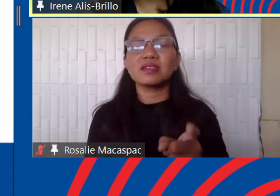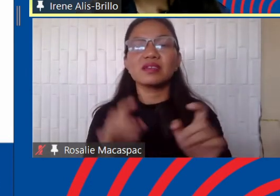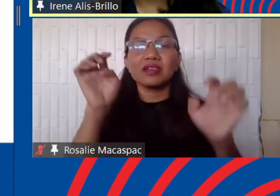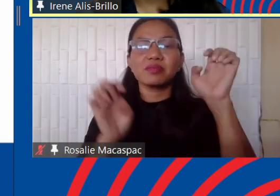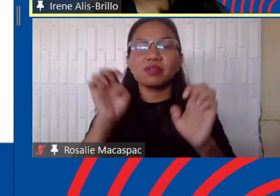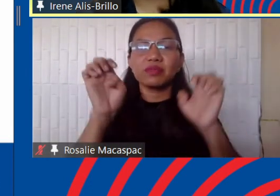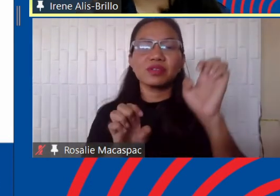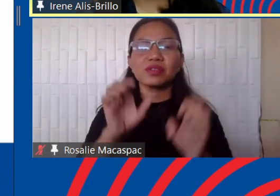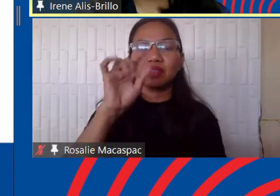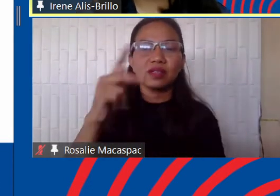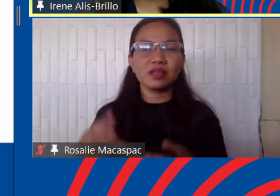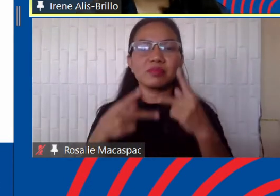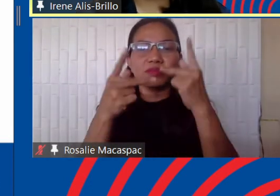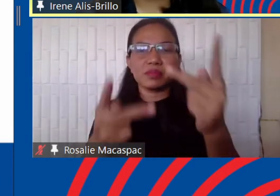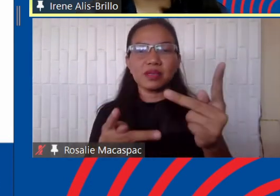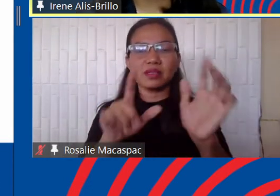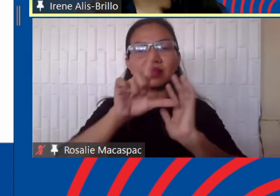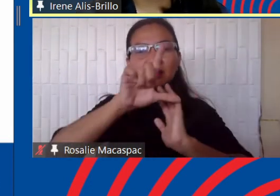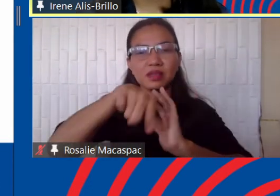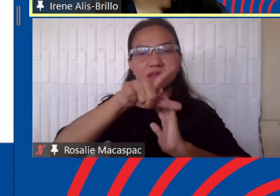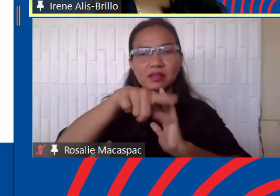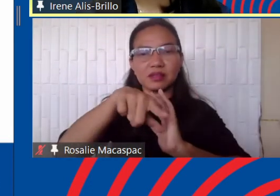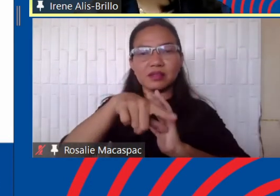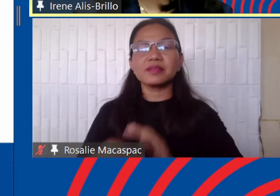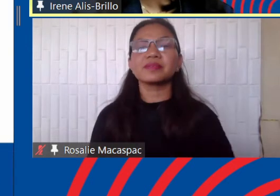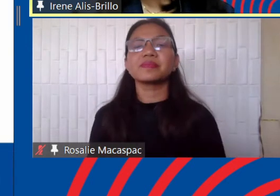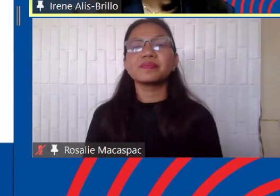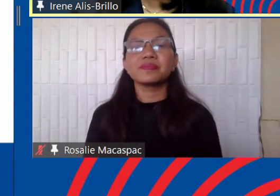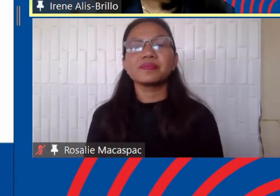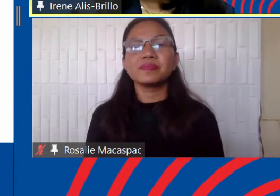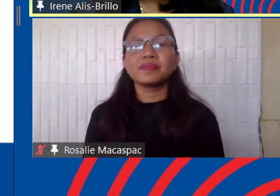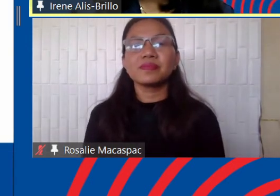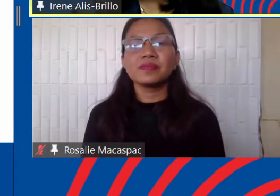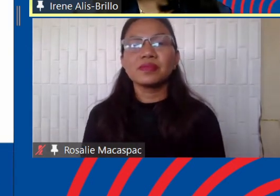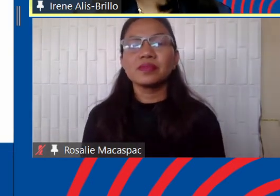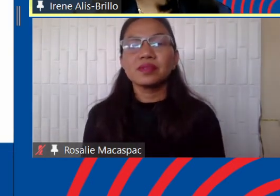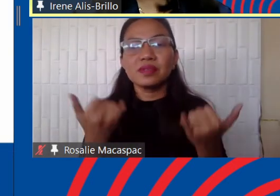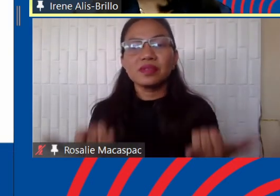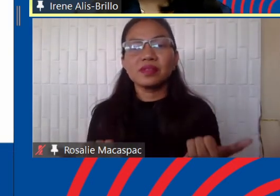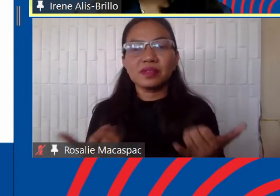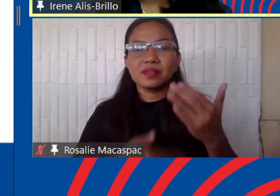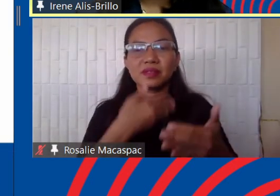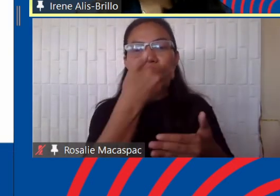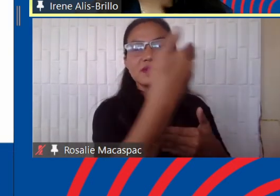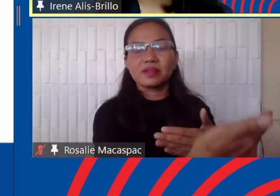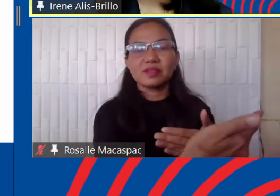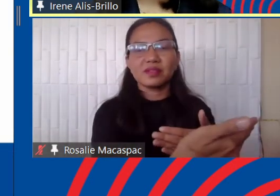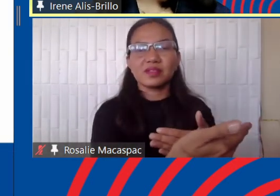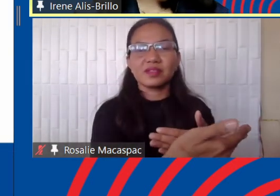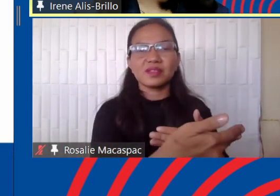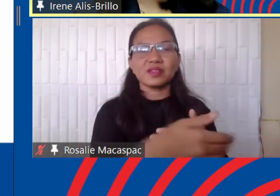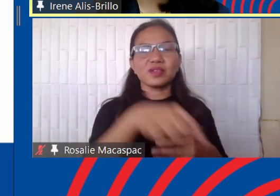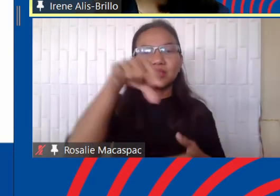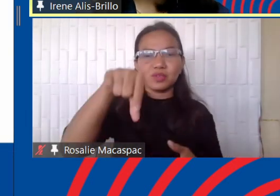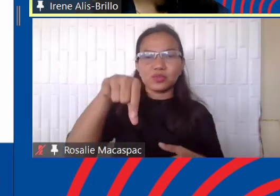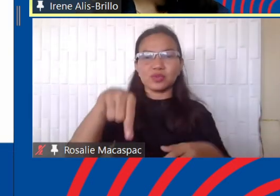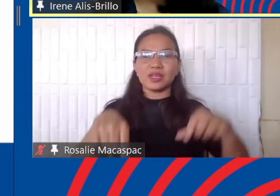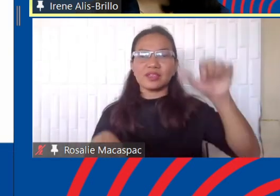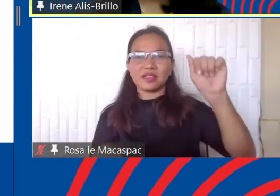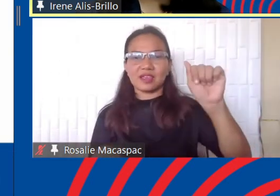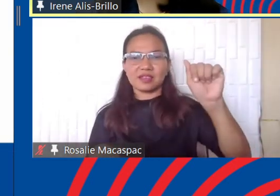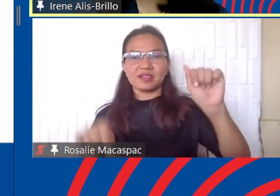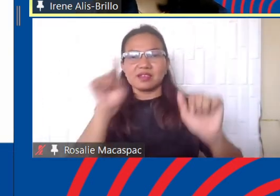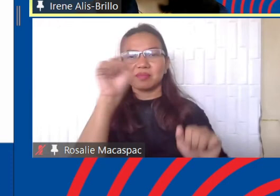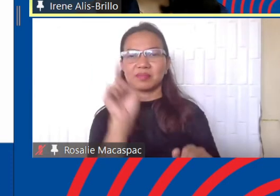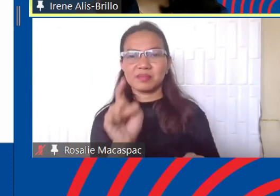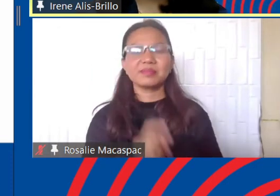be provided with an e-certificate. We shall now proceed to the Q&A portion. Ready na po